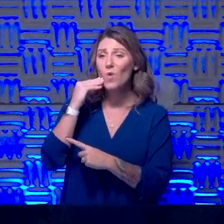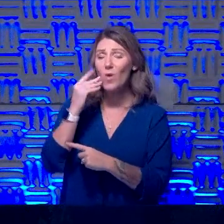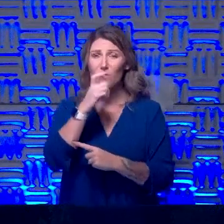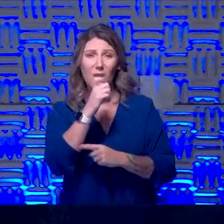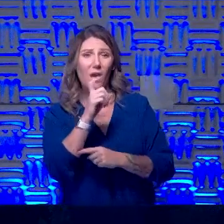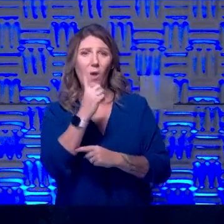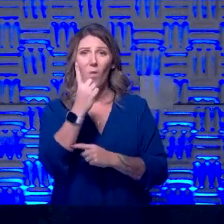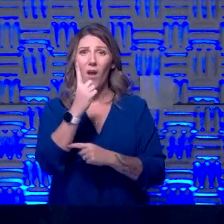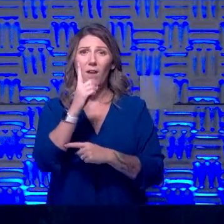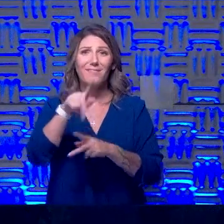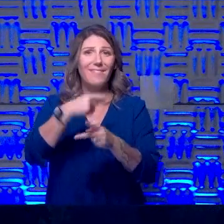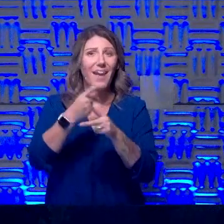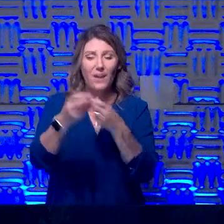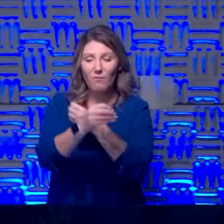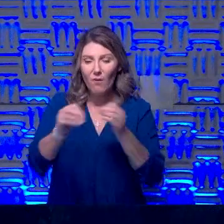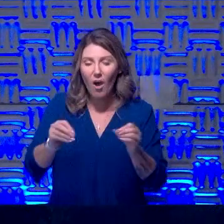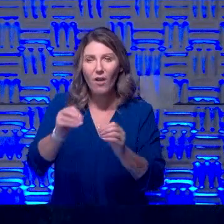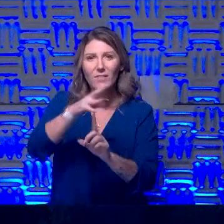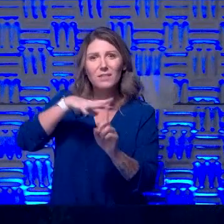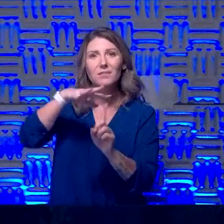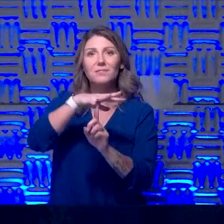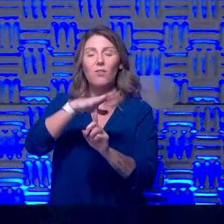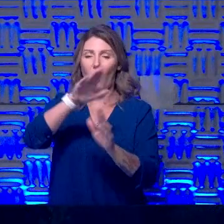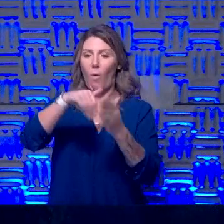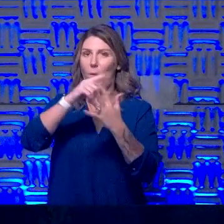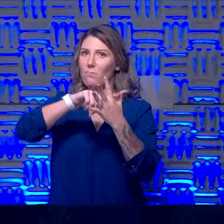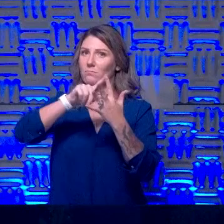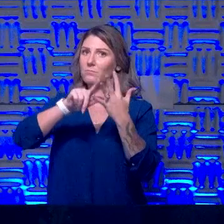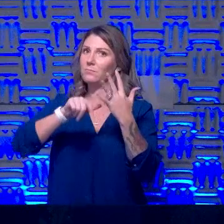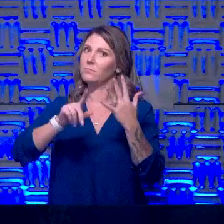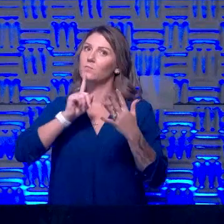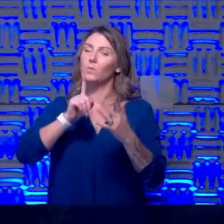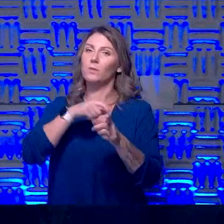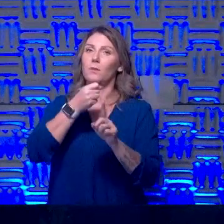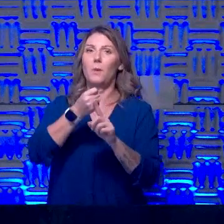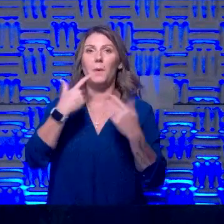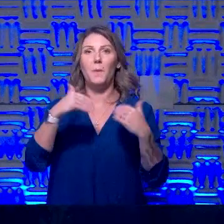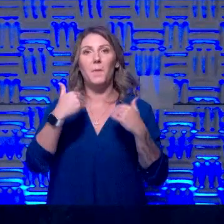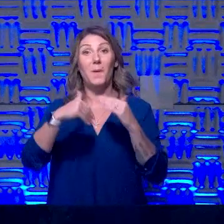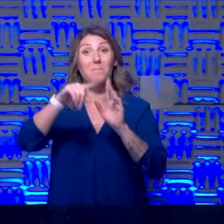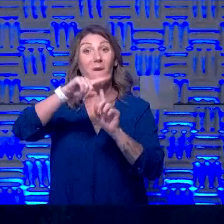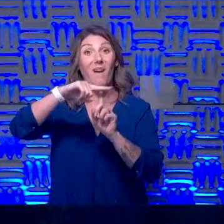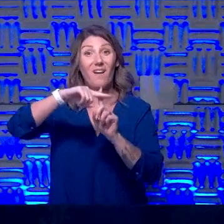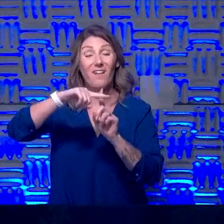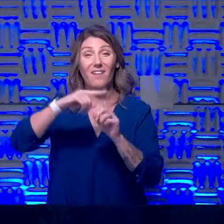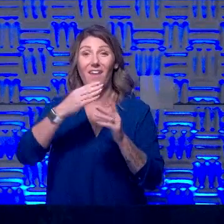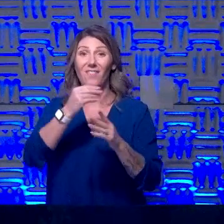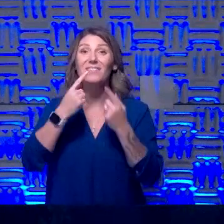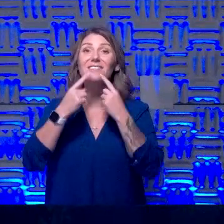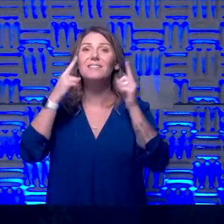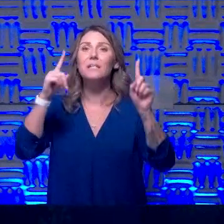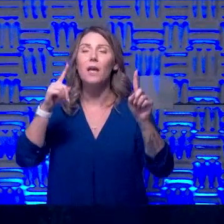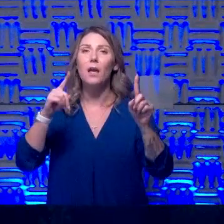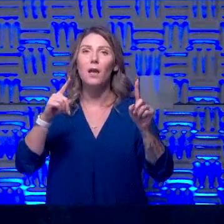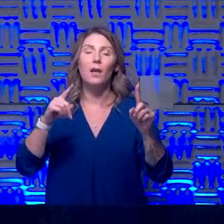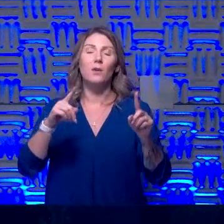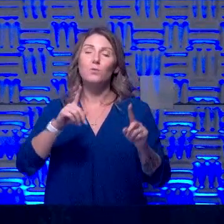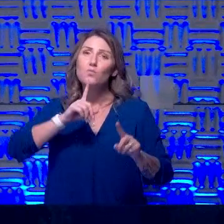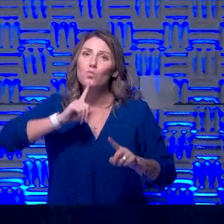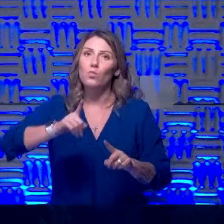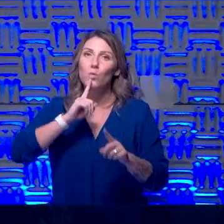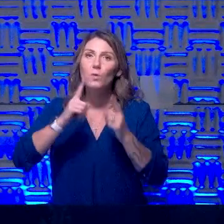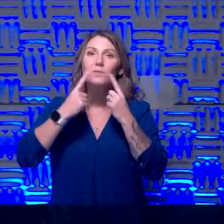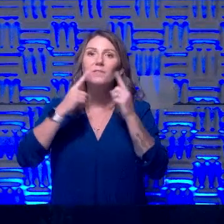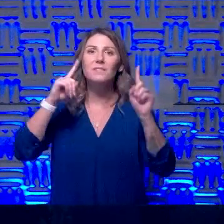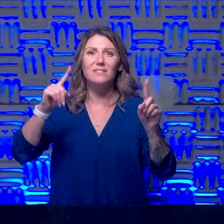some type of office setting in order to do it. All of those things have made a huge difference in its success. And it is enormously successful.